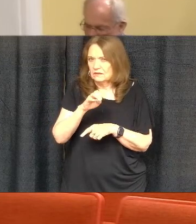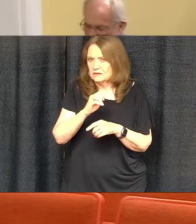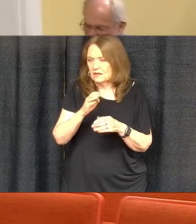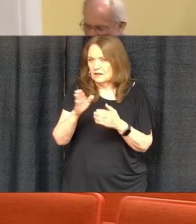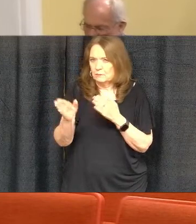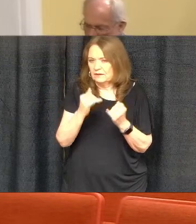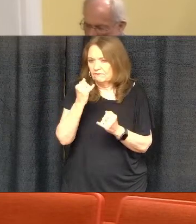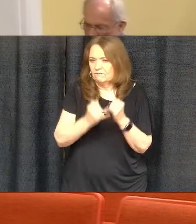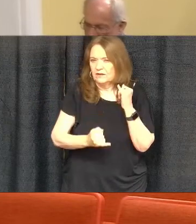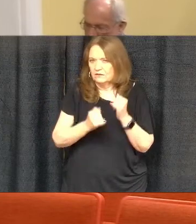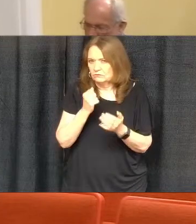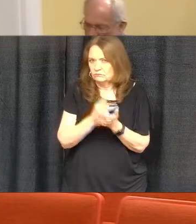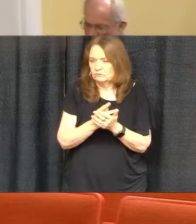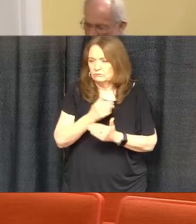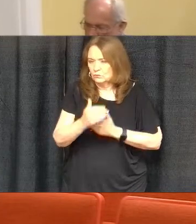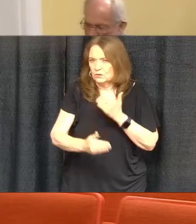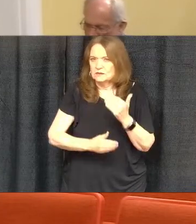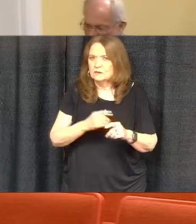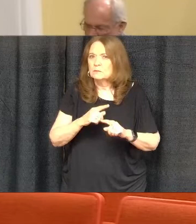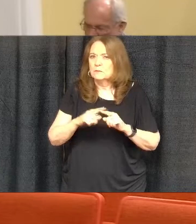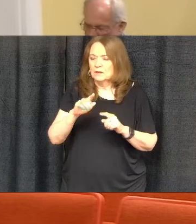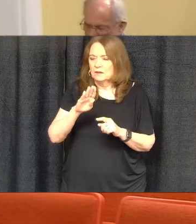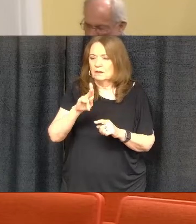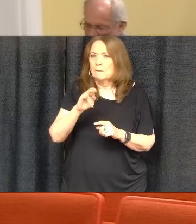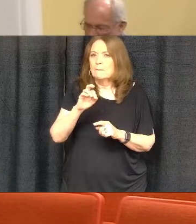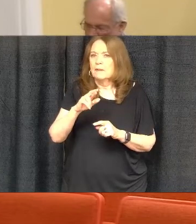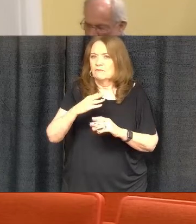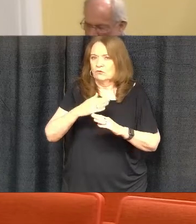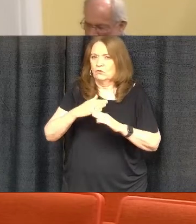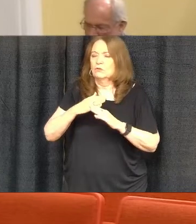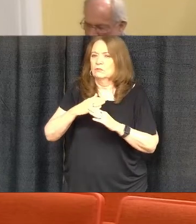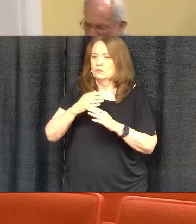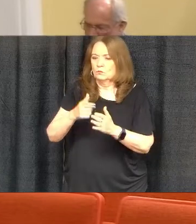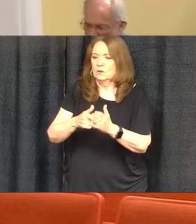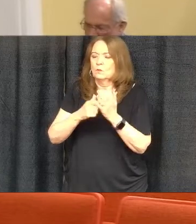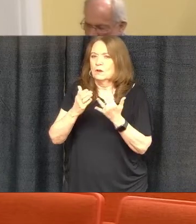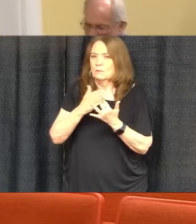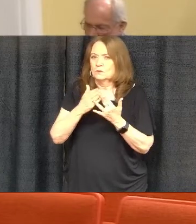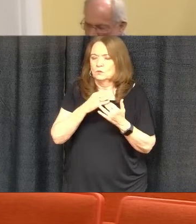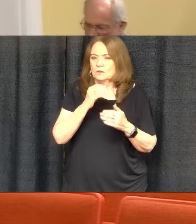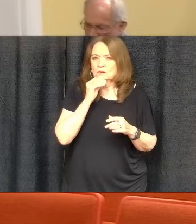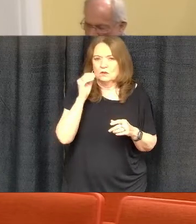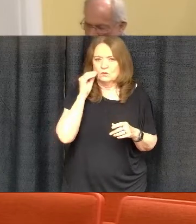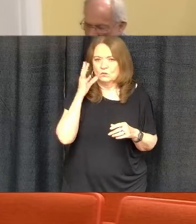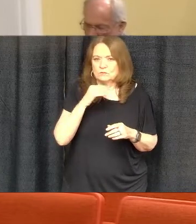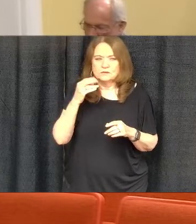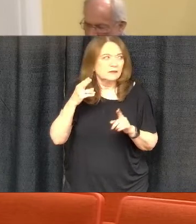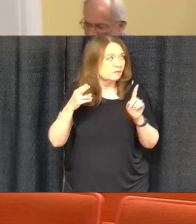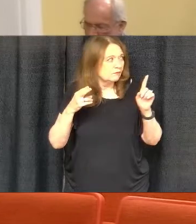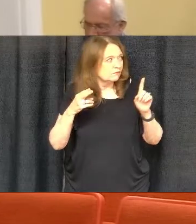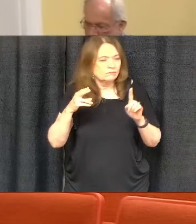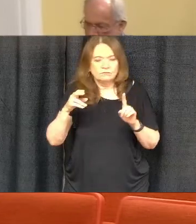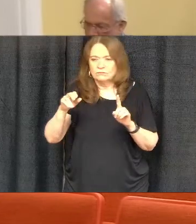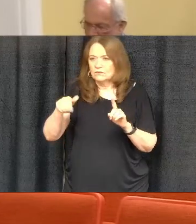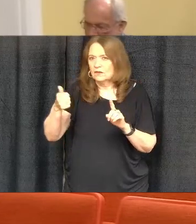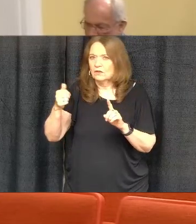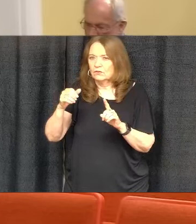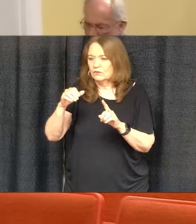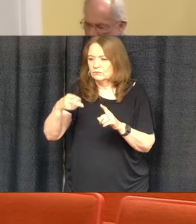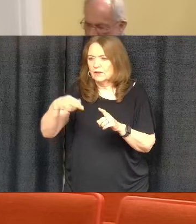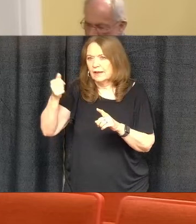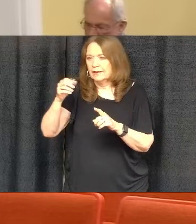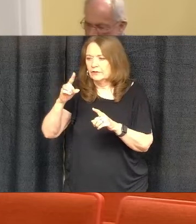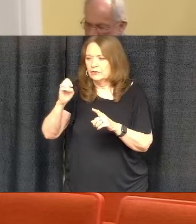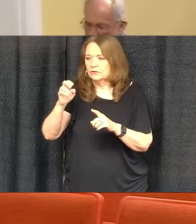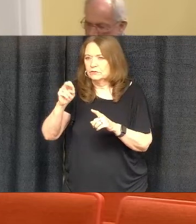plan process, but a buffer is required between residential properties and higher densities like this. They will get some credit